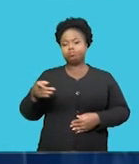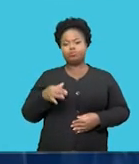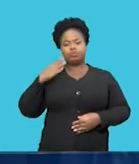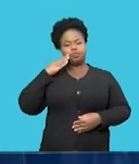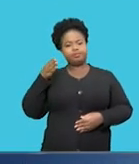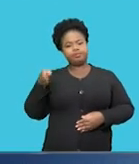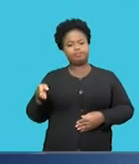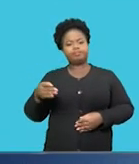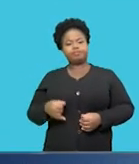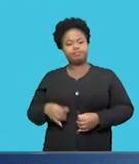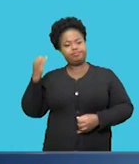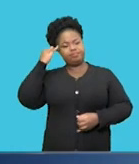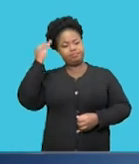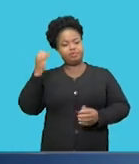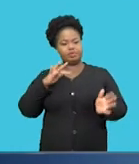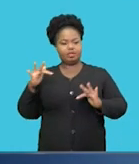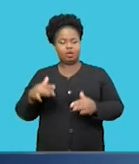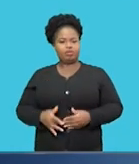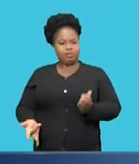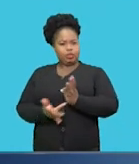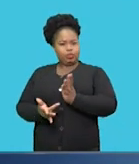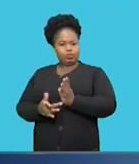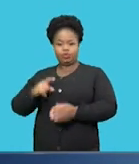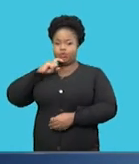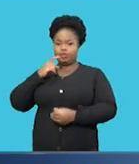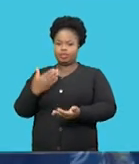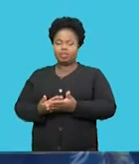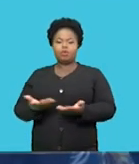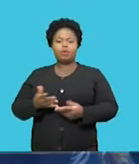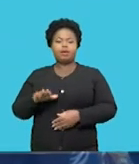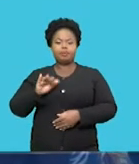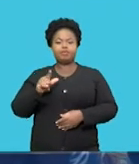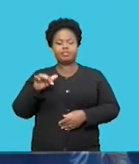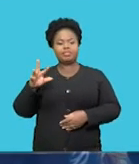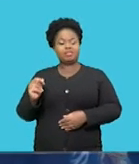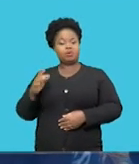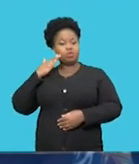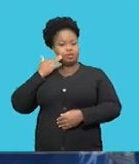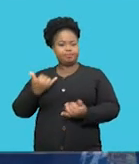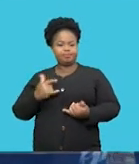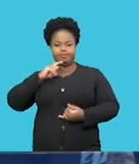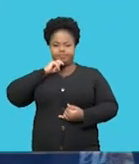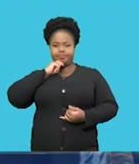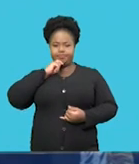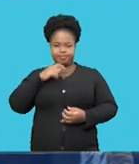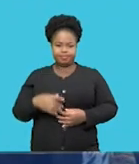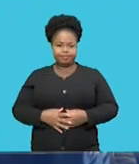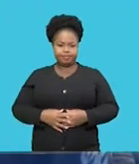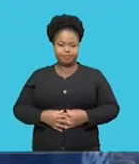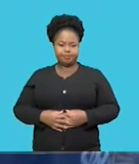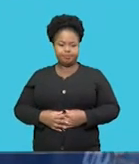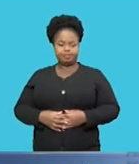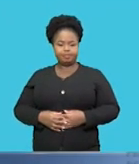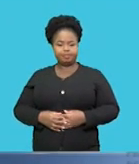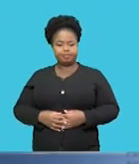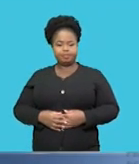wokucobelelana ngamaqhinga okuguqukela kubuchwepheshe besimanje obubanjelwe eBrixton Multipurpose Hall ngesikhathi sasekuseni. Criminals